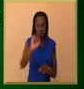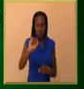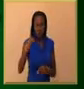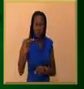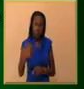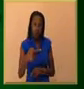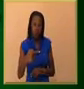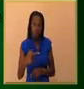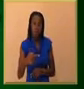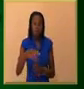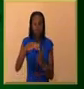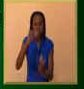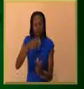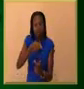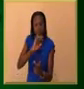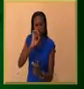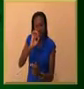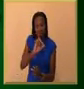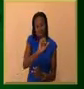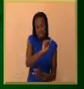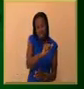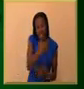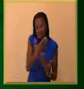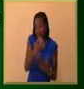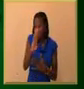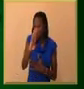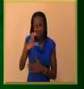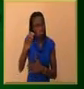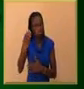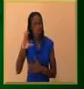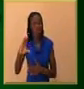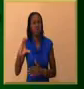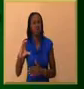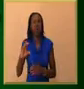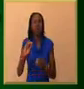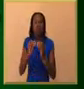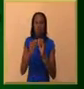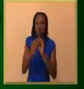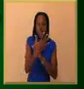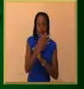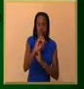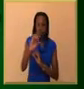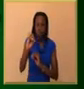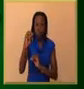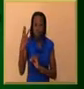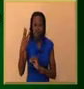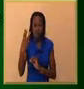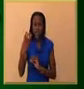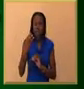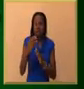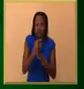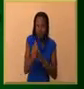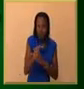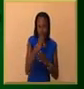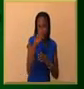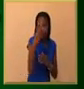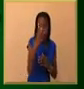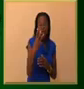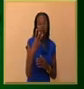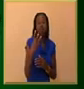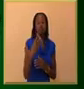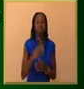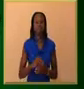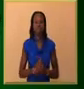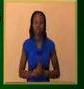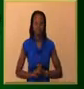keyword UNTAG and then the option A, B or C to the number 5003. One